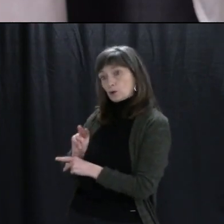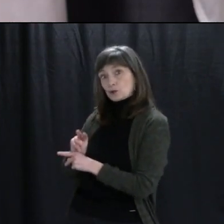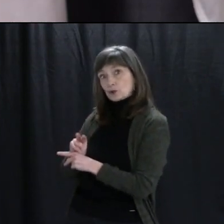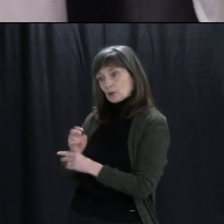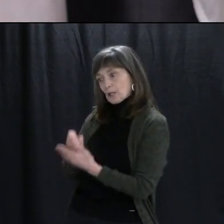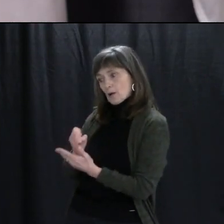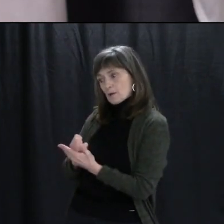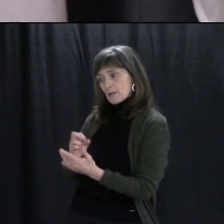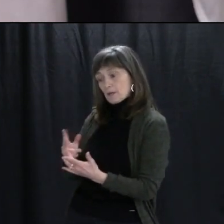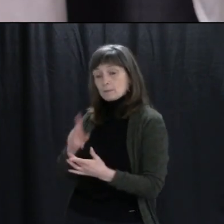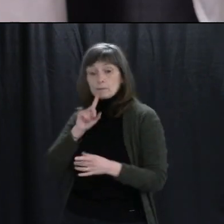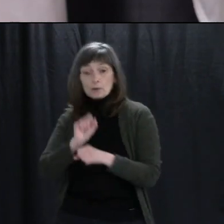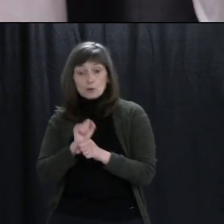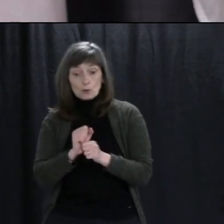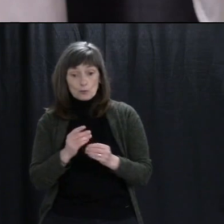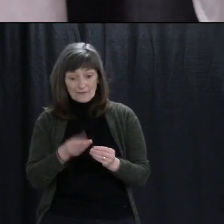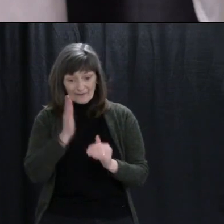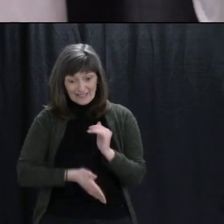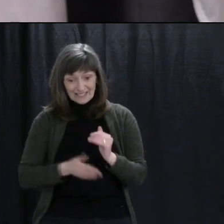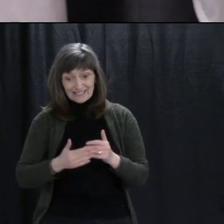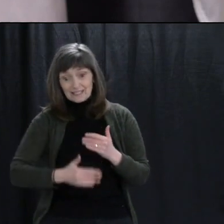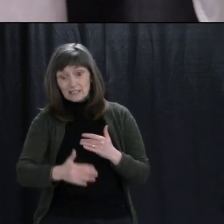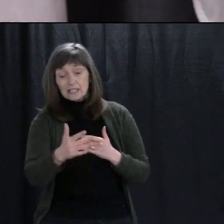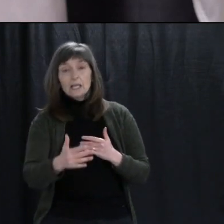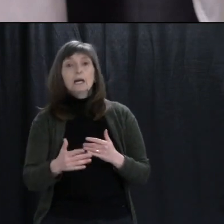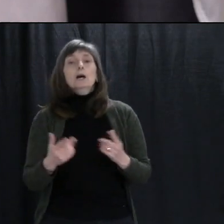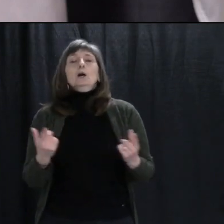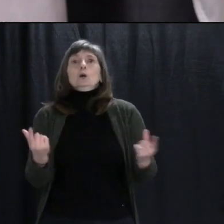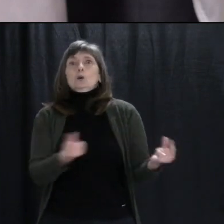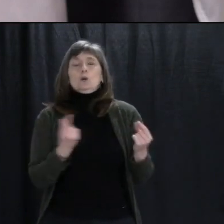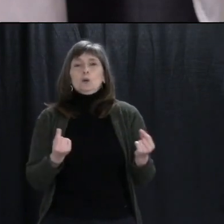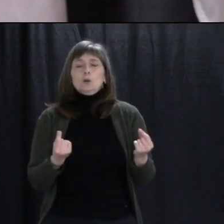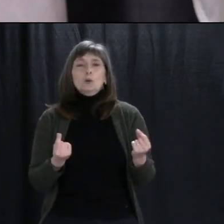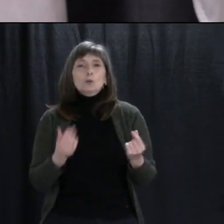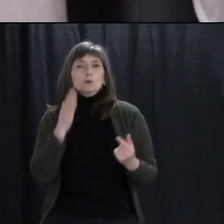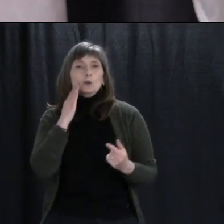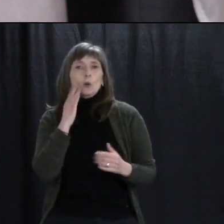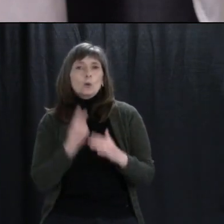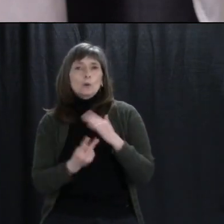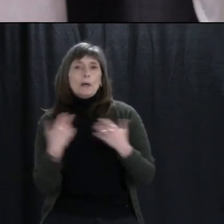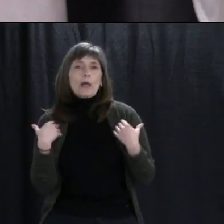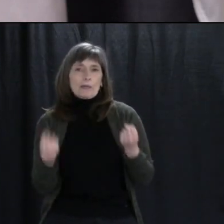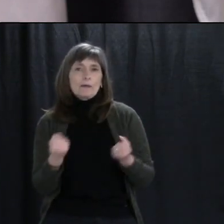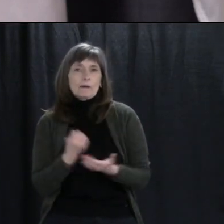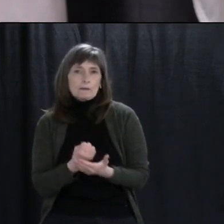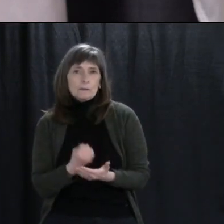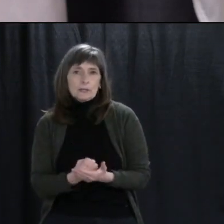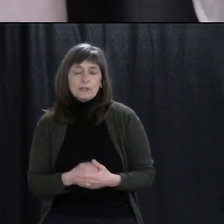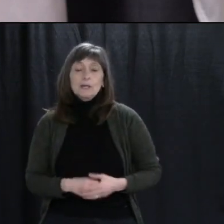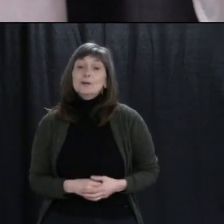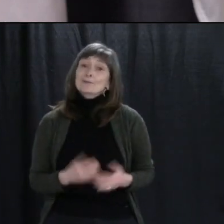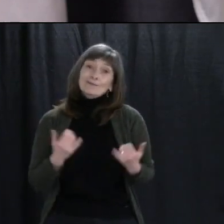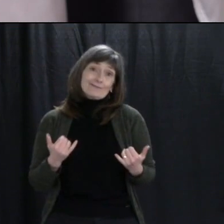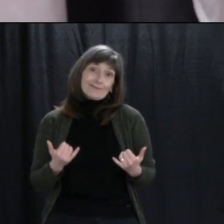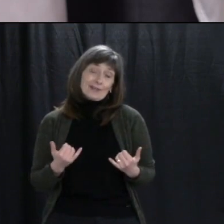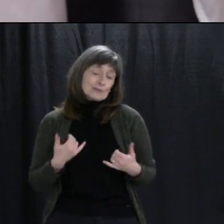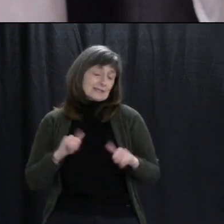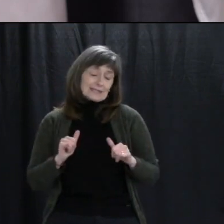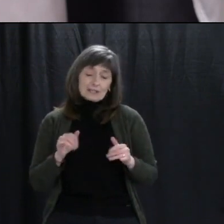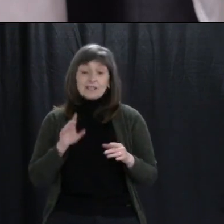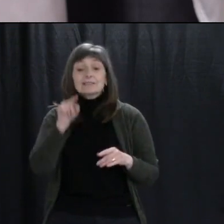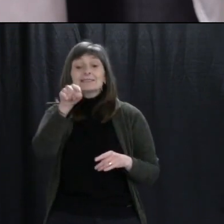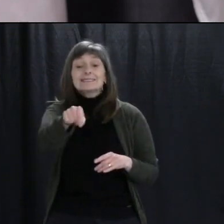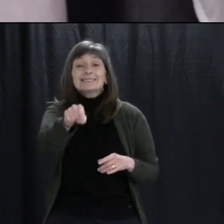right now, let's be very clear, our priority is on healthcare with Newfoundlanders and Labradorians, and keeping in the back